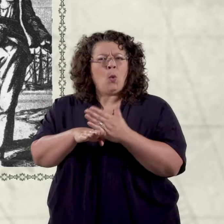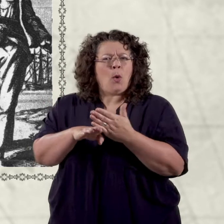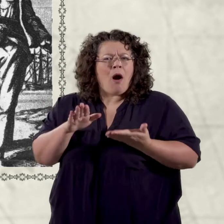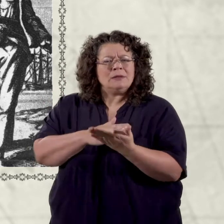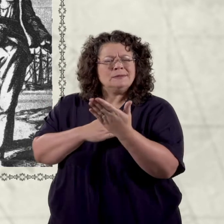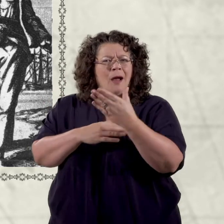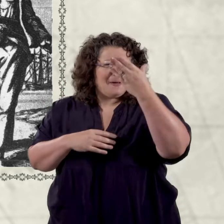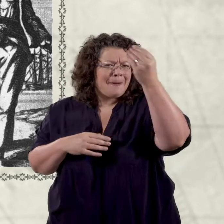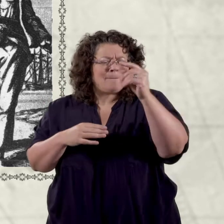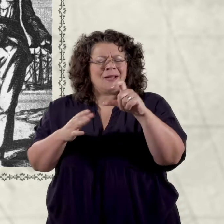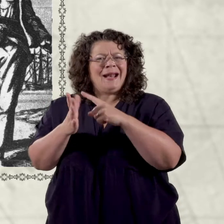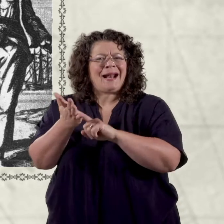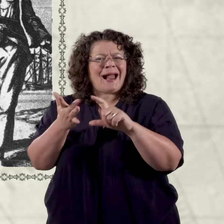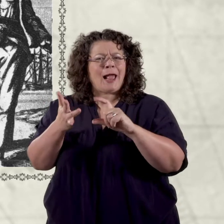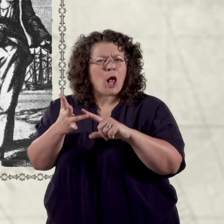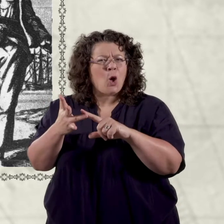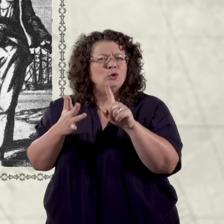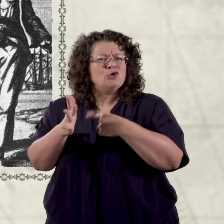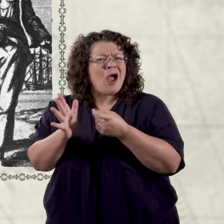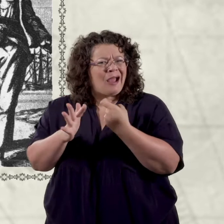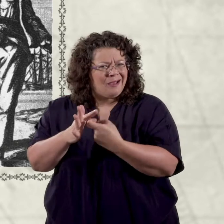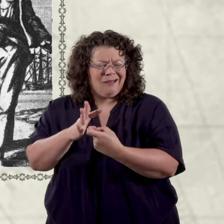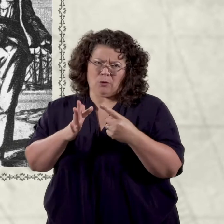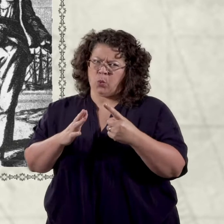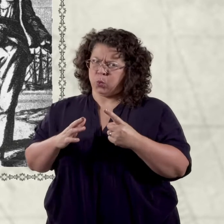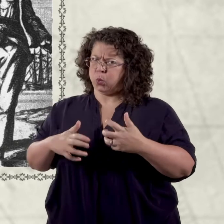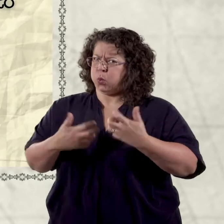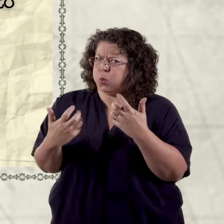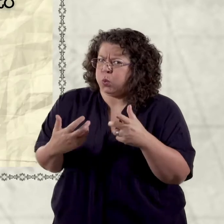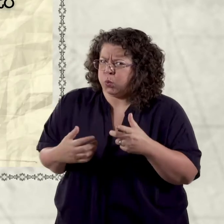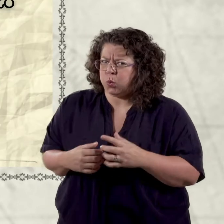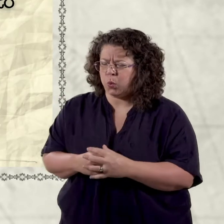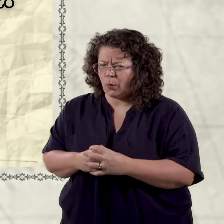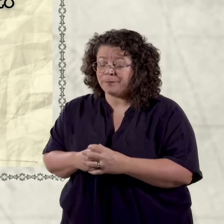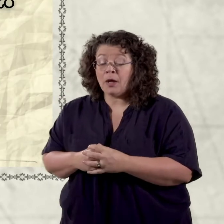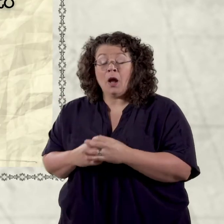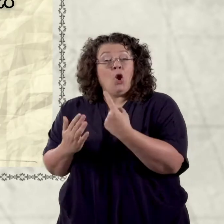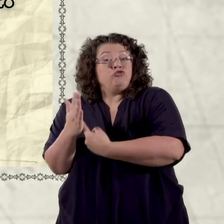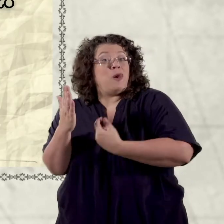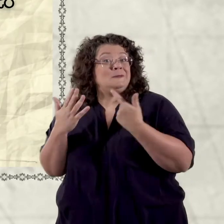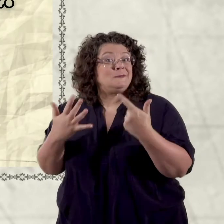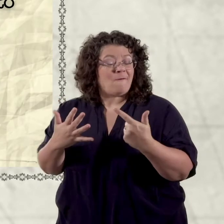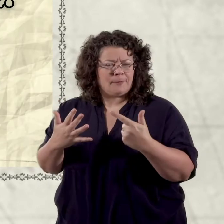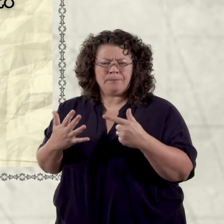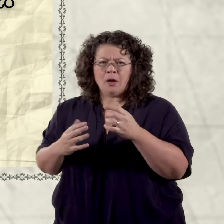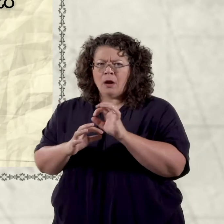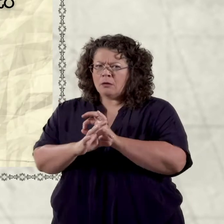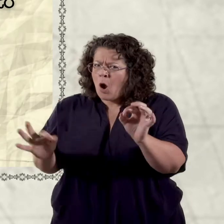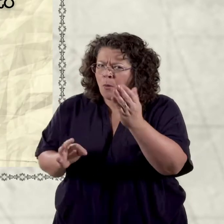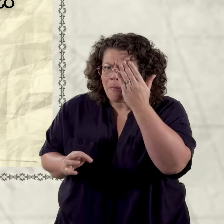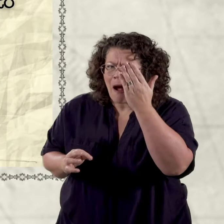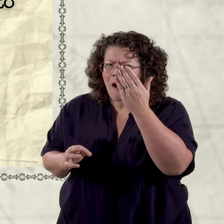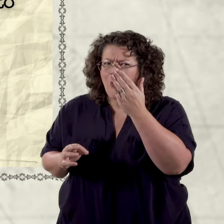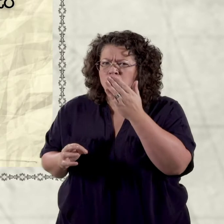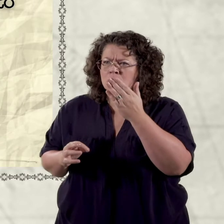Captain Calico Jack. Oh, they were fierce. Number 7. No pirate is to leave the ship during